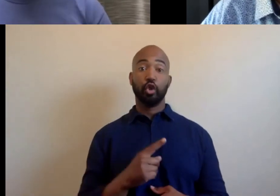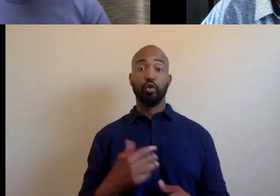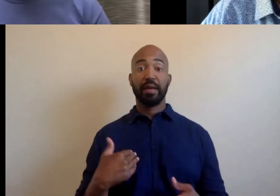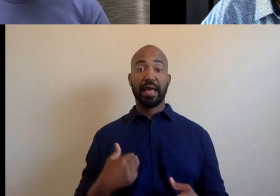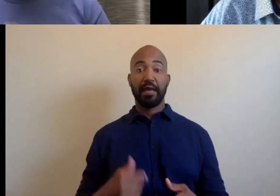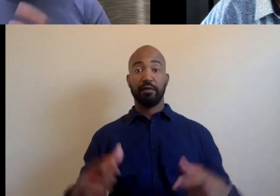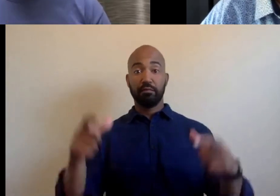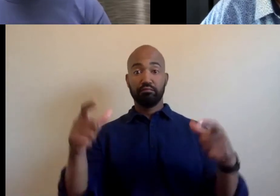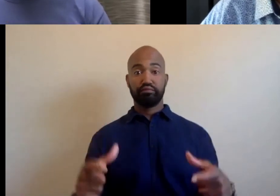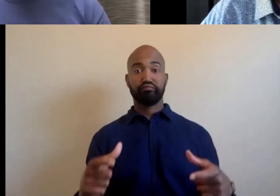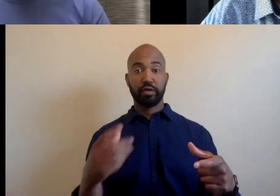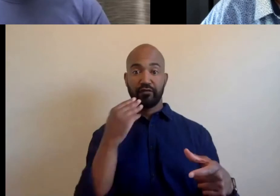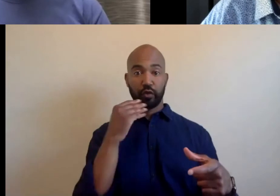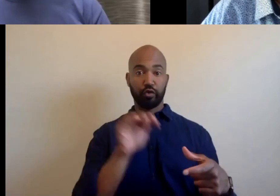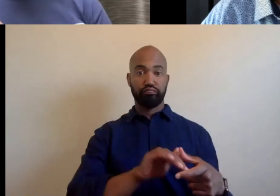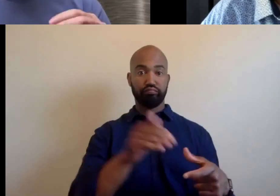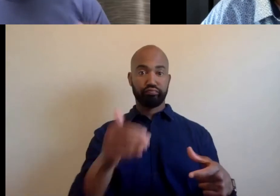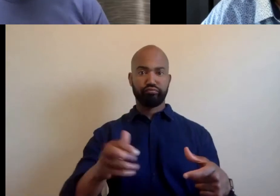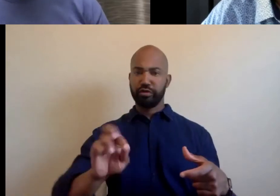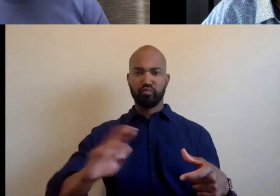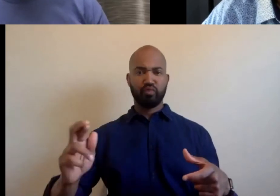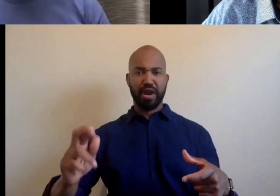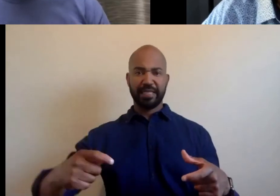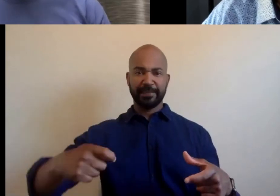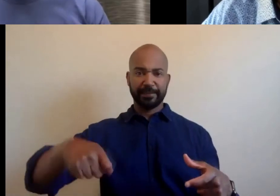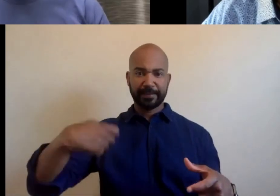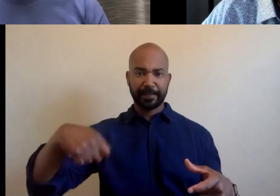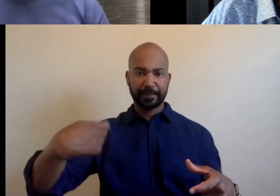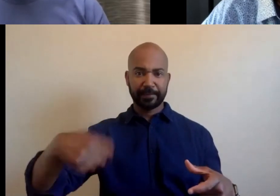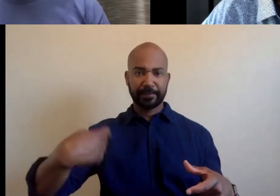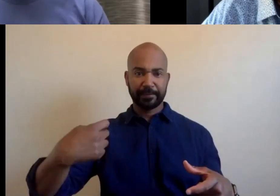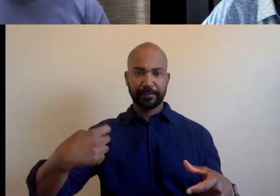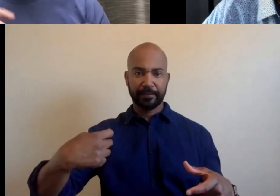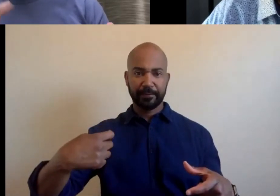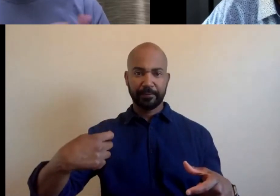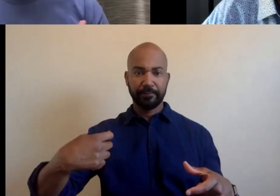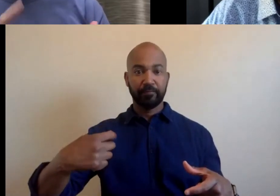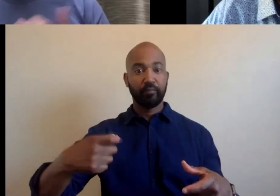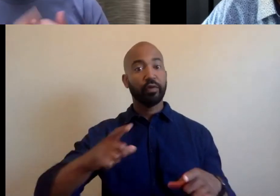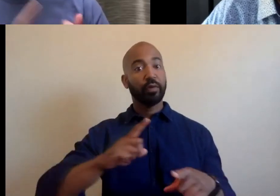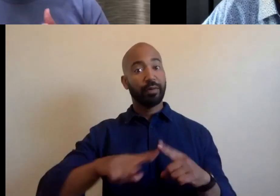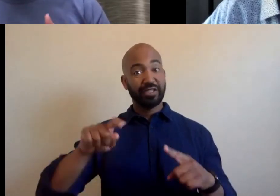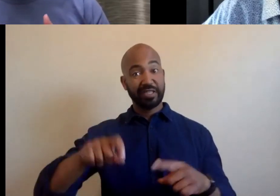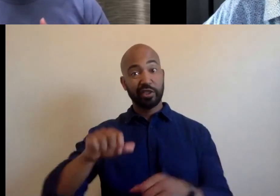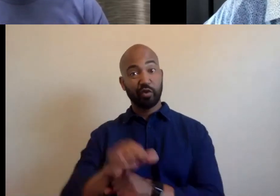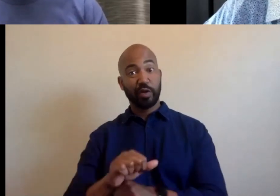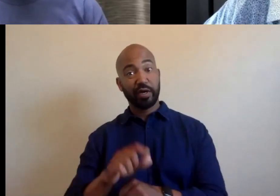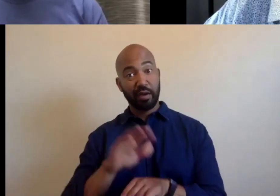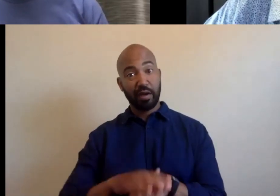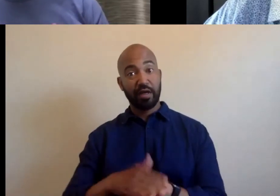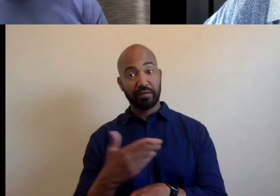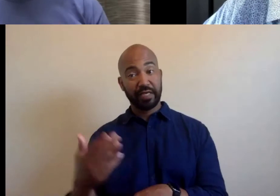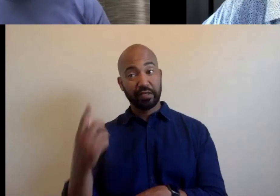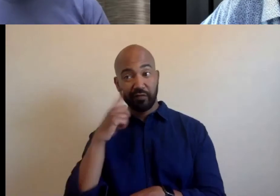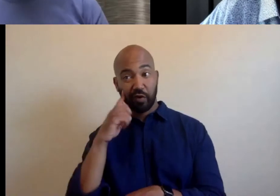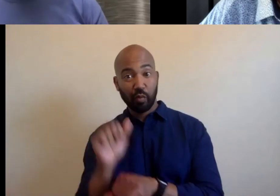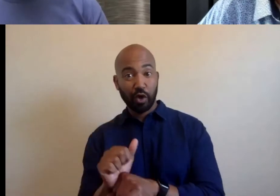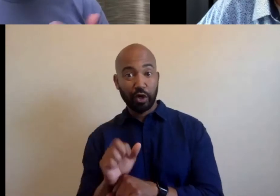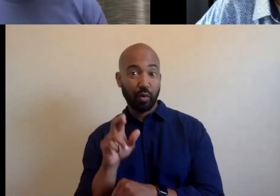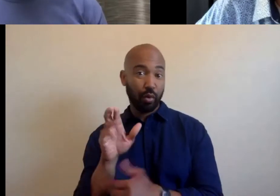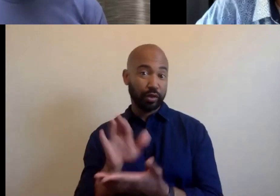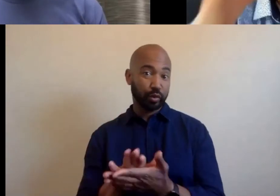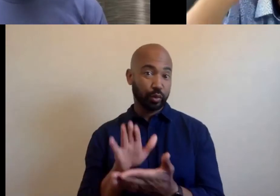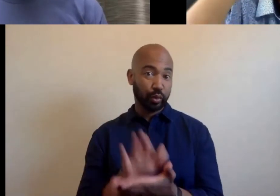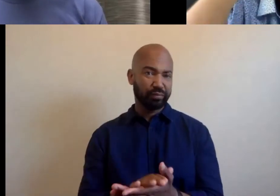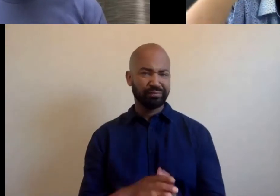food and you're ready to rumble, but you need to work on stuff for work or school or whatever the case is, by all means,